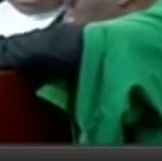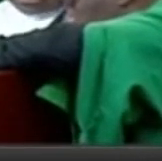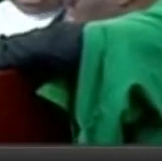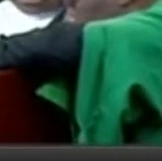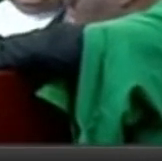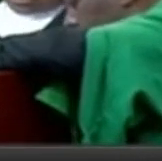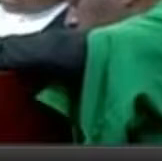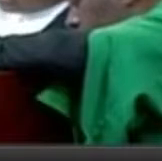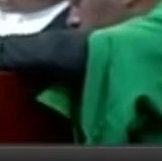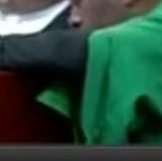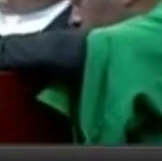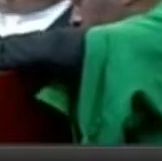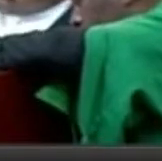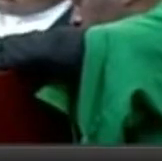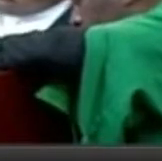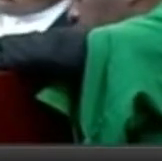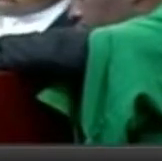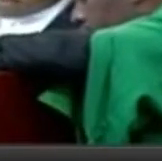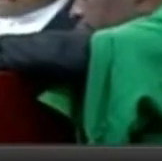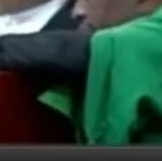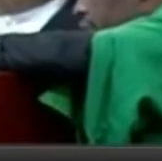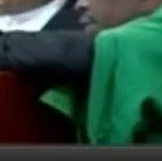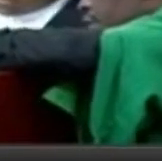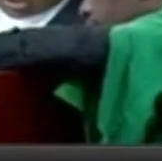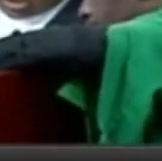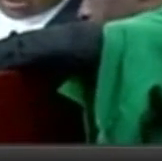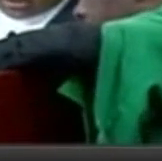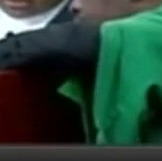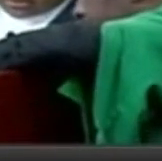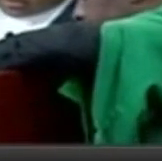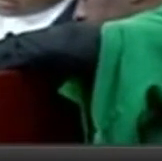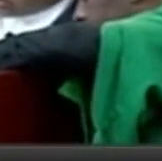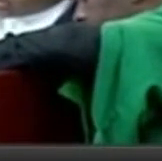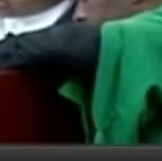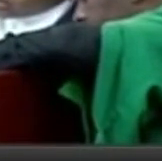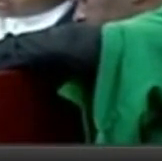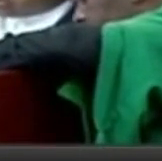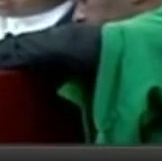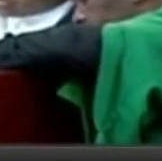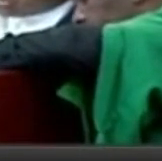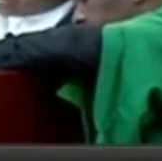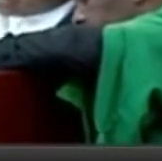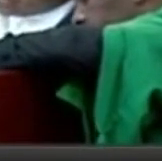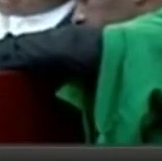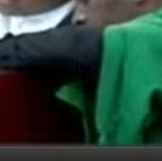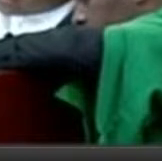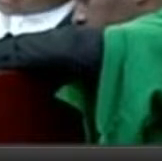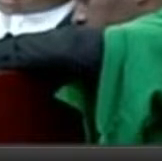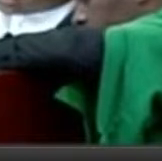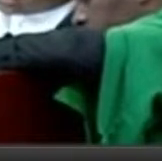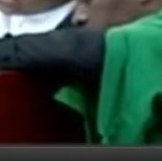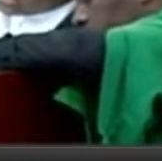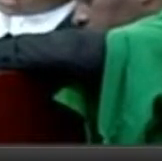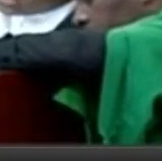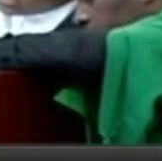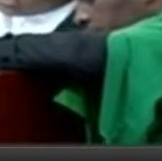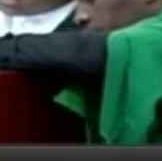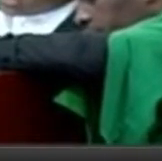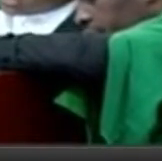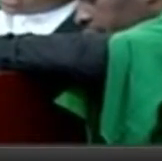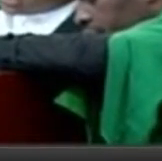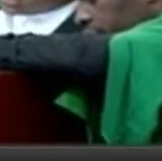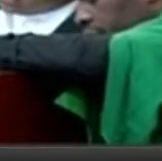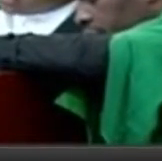has been taking place, but just to familiarize with the standing